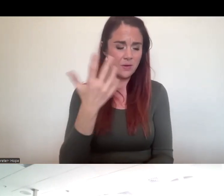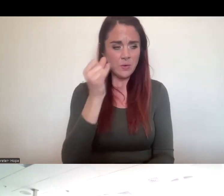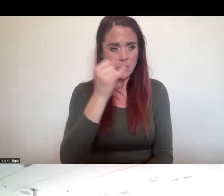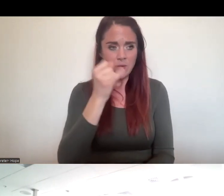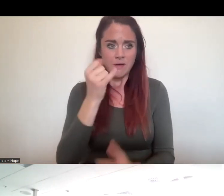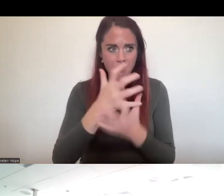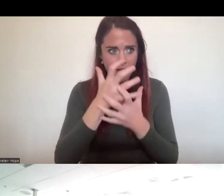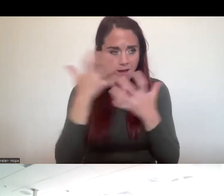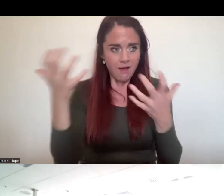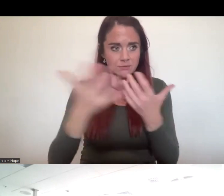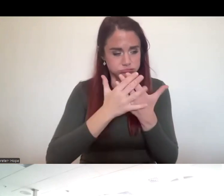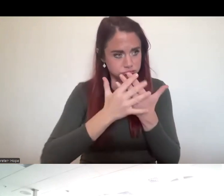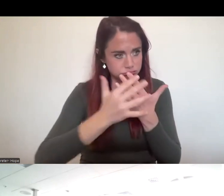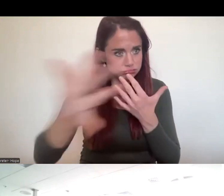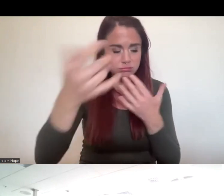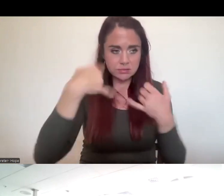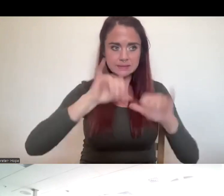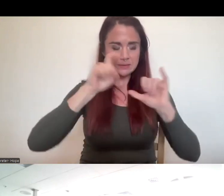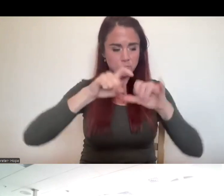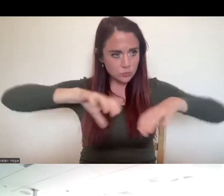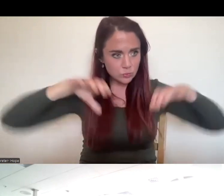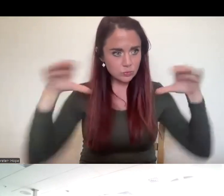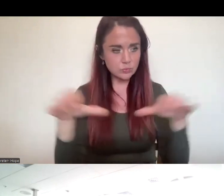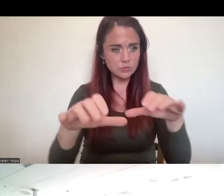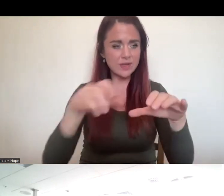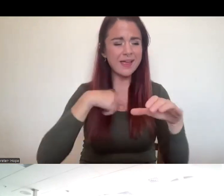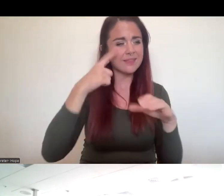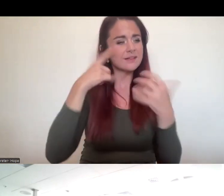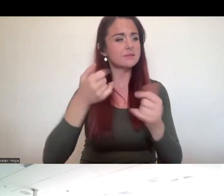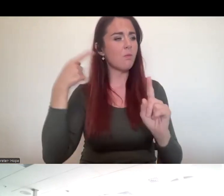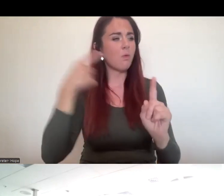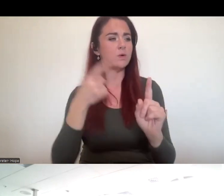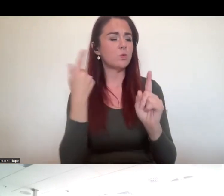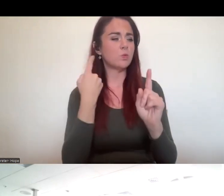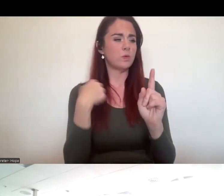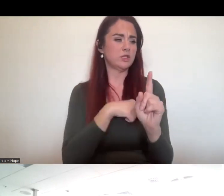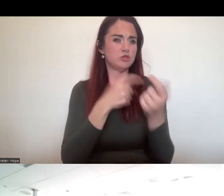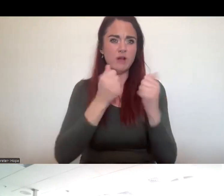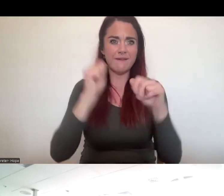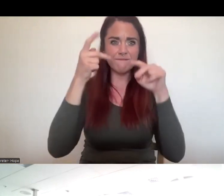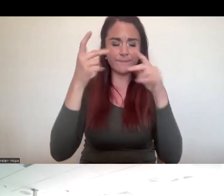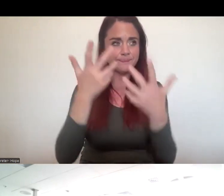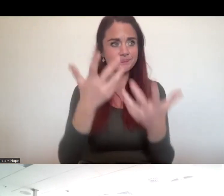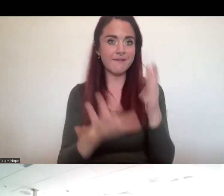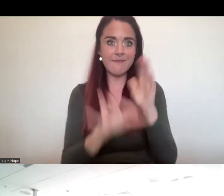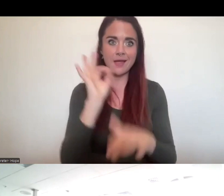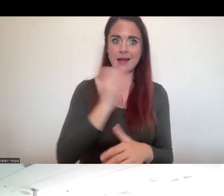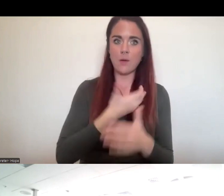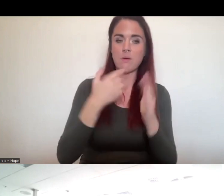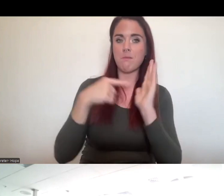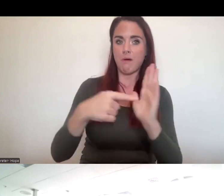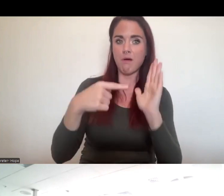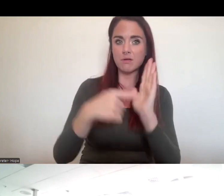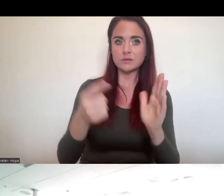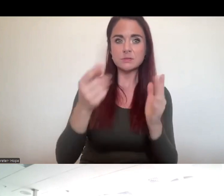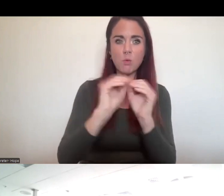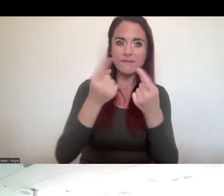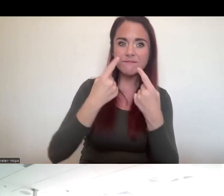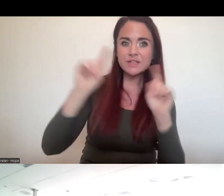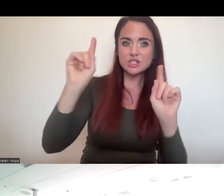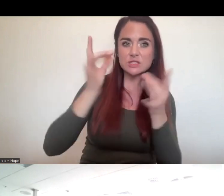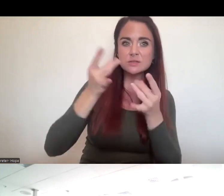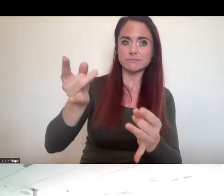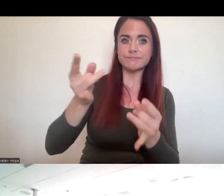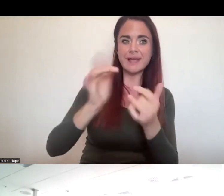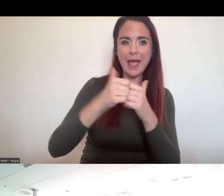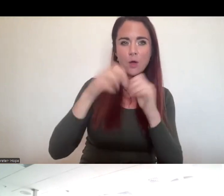us. I think at this point, we are trying to find in our models like efficient ways to restore